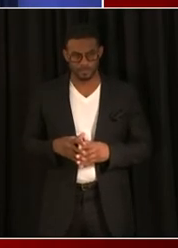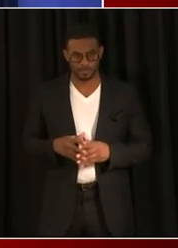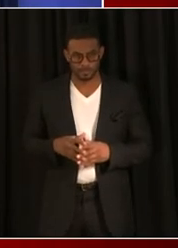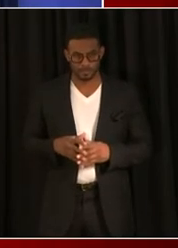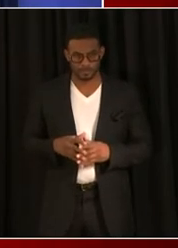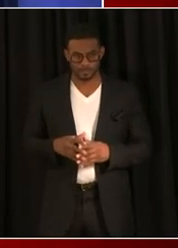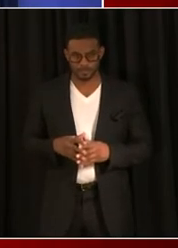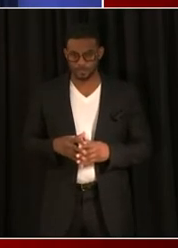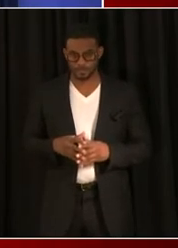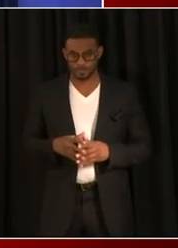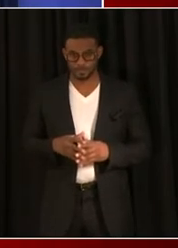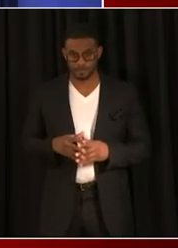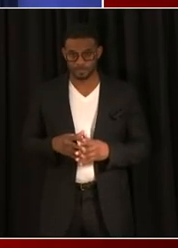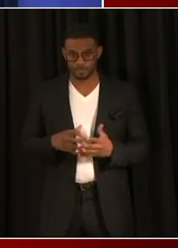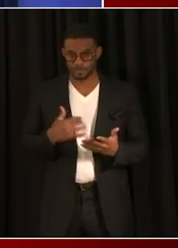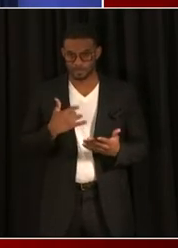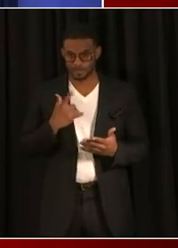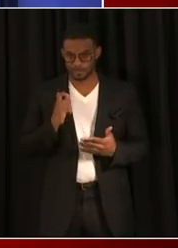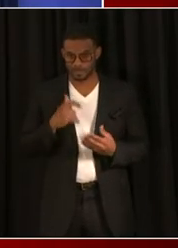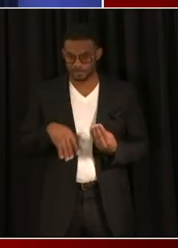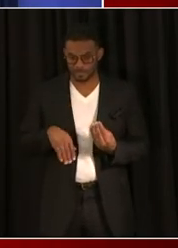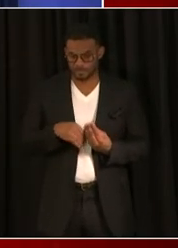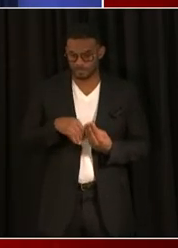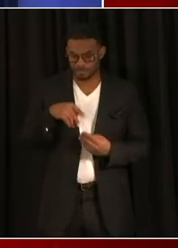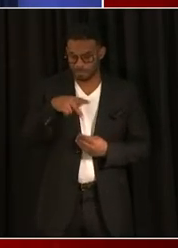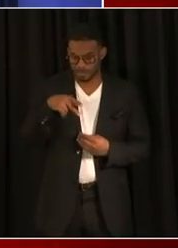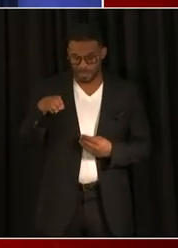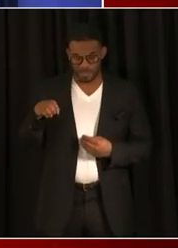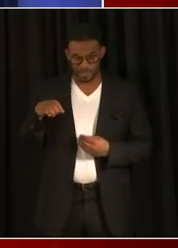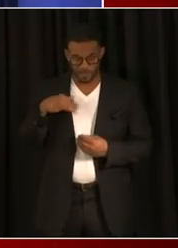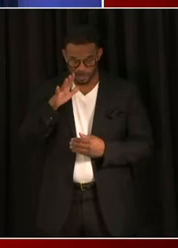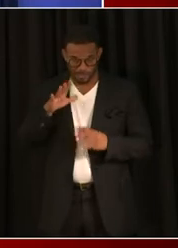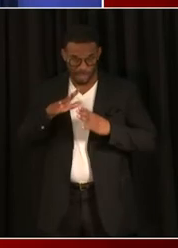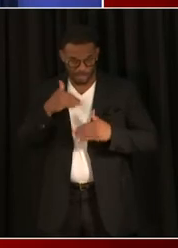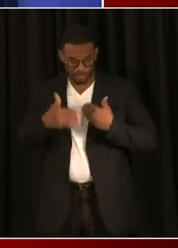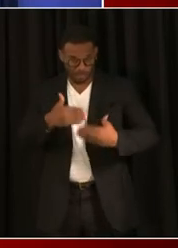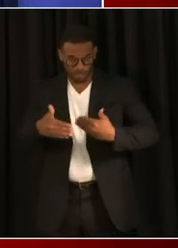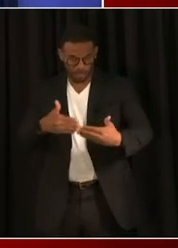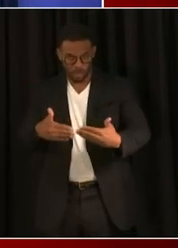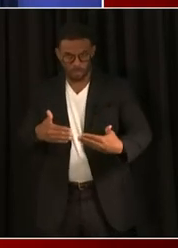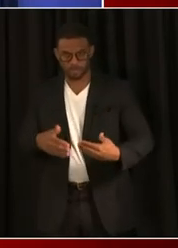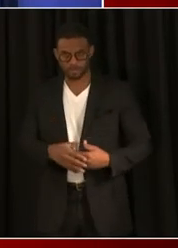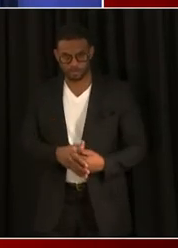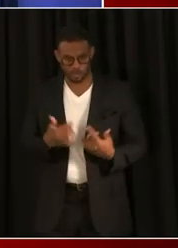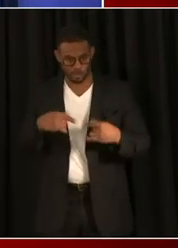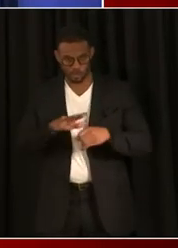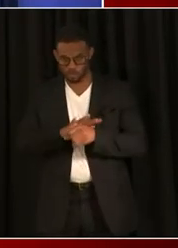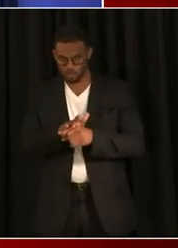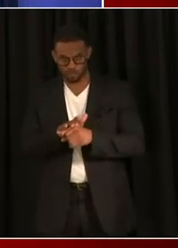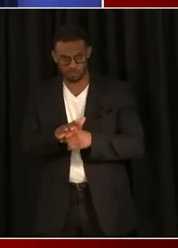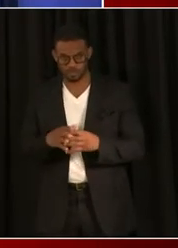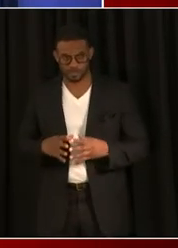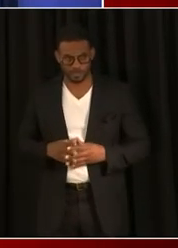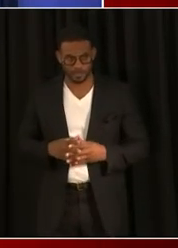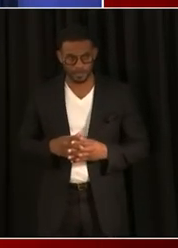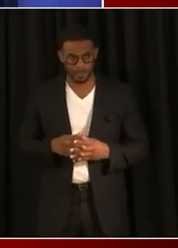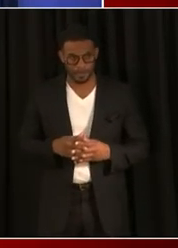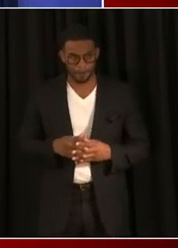mass, and sugar. That's it. It's not a candy. This is a fine gourmet chocolate.